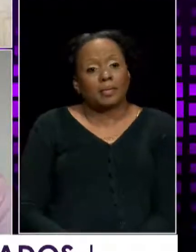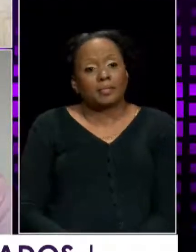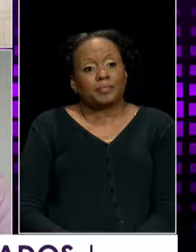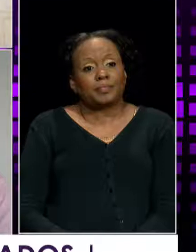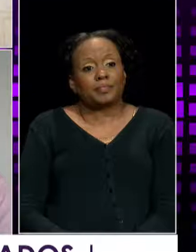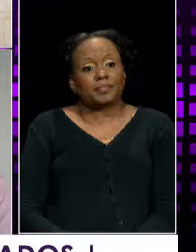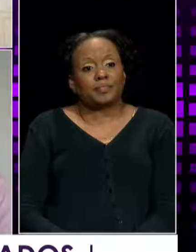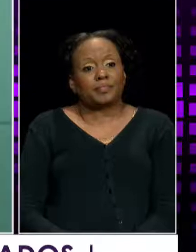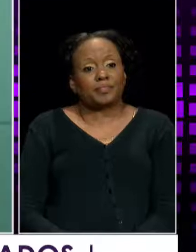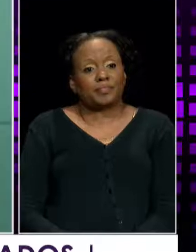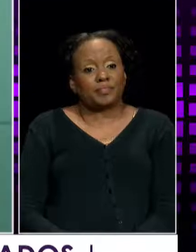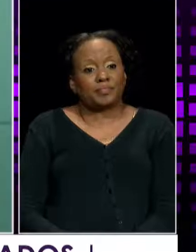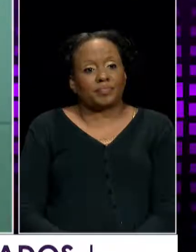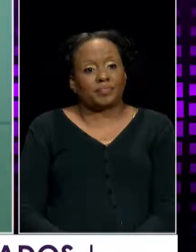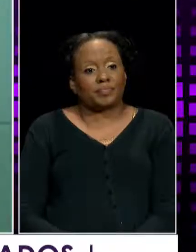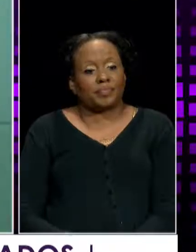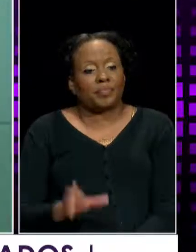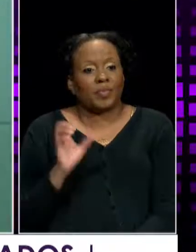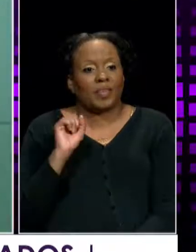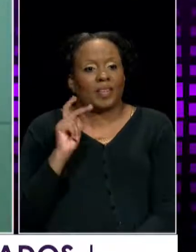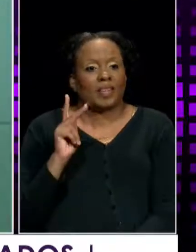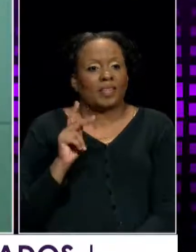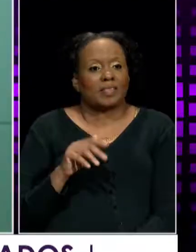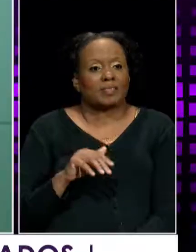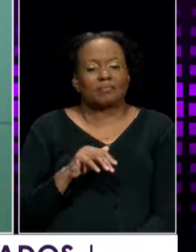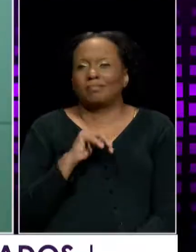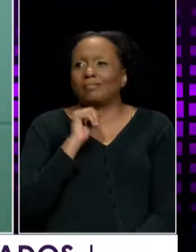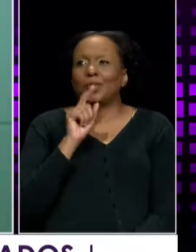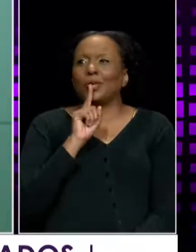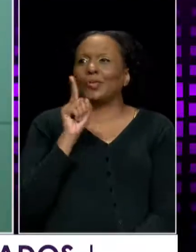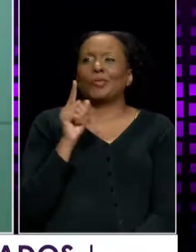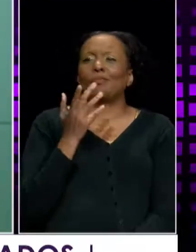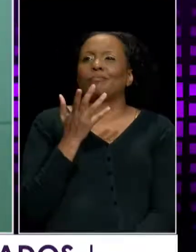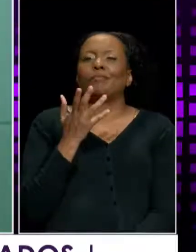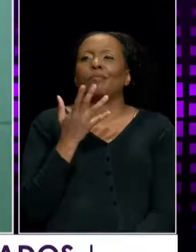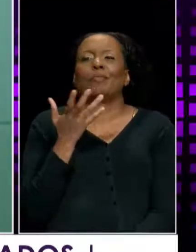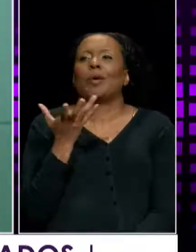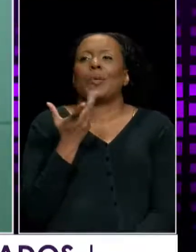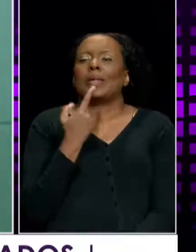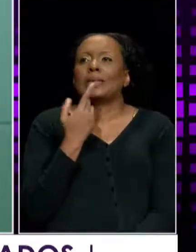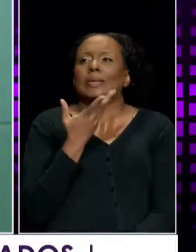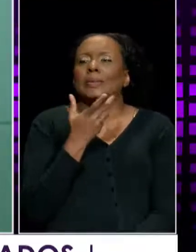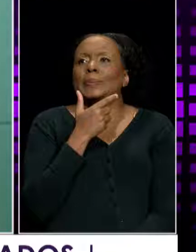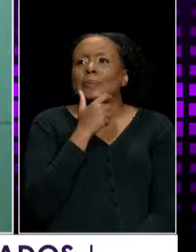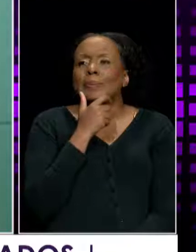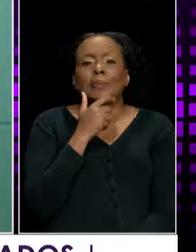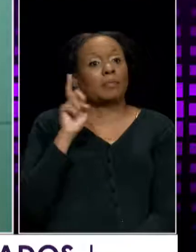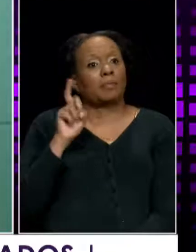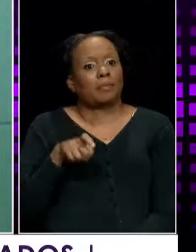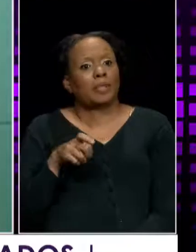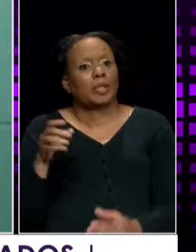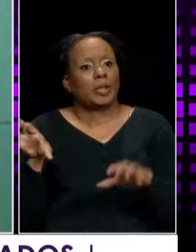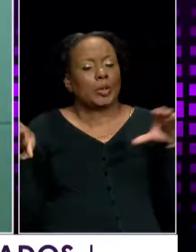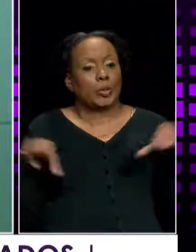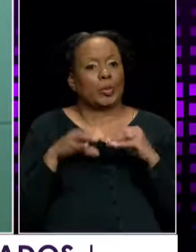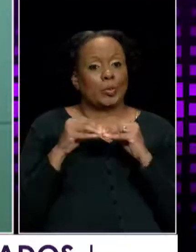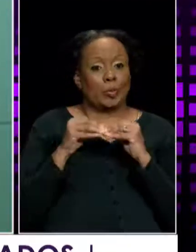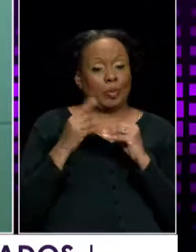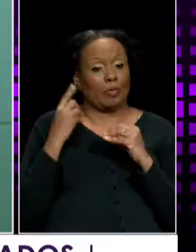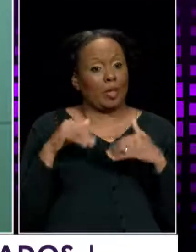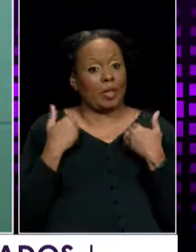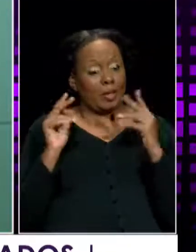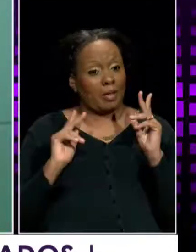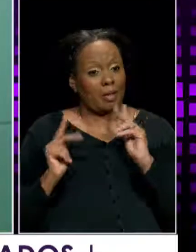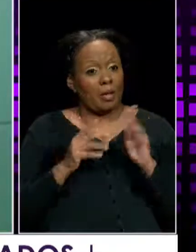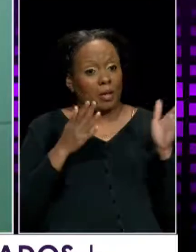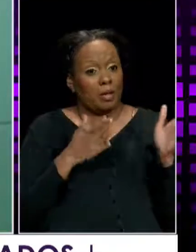Okay, so, not very sure where to start, but I do agree that yes, we need to do more for our youth. We need to